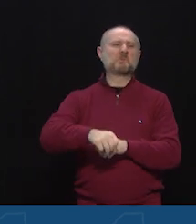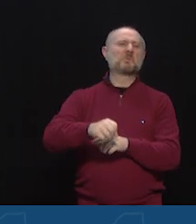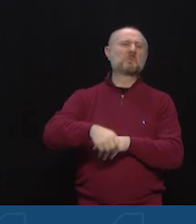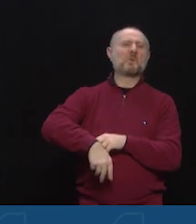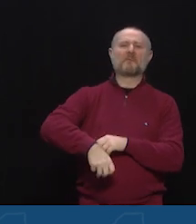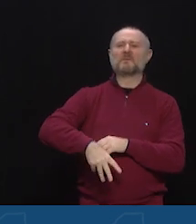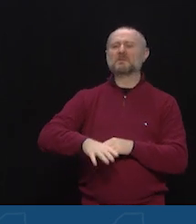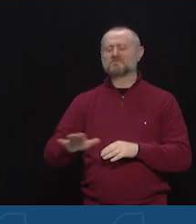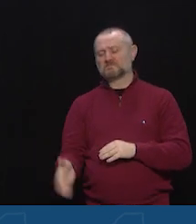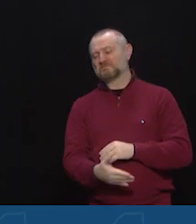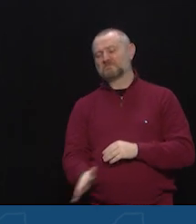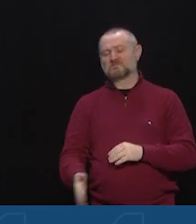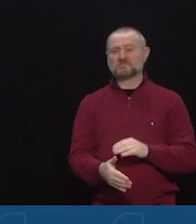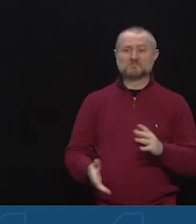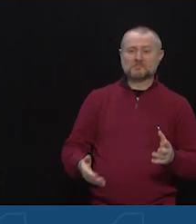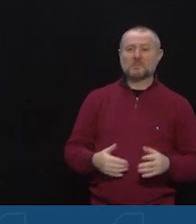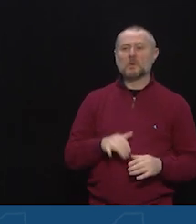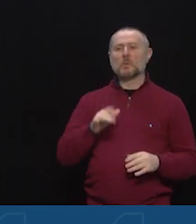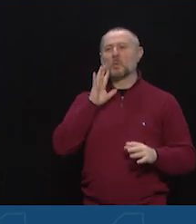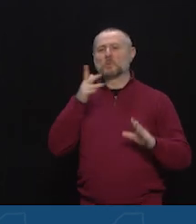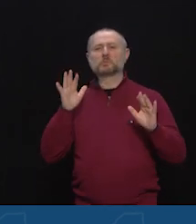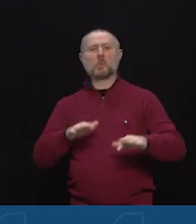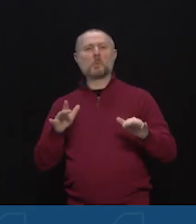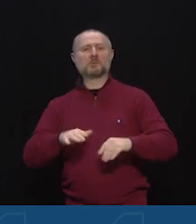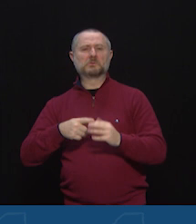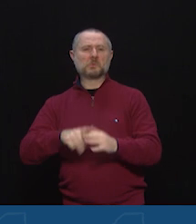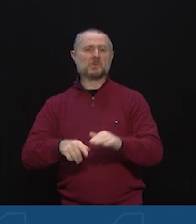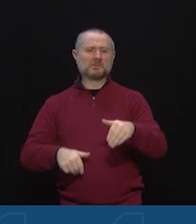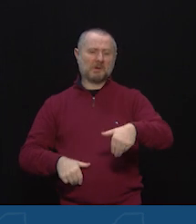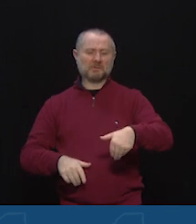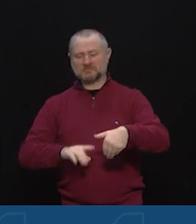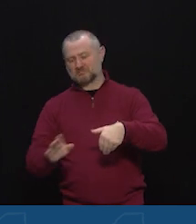most intense bands would hit Suffolk.